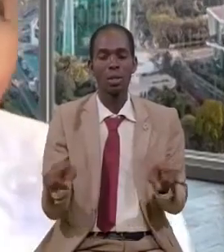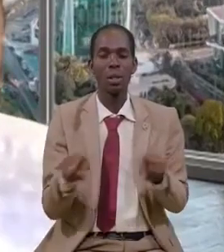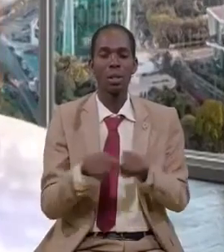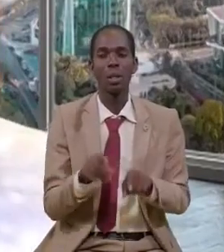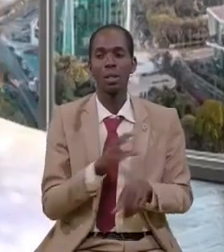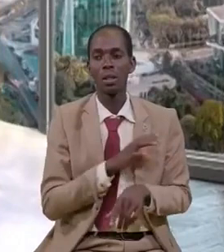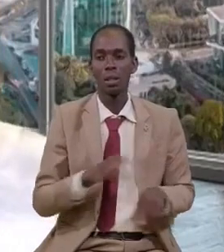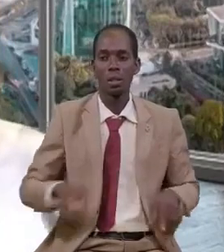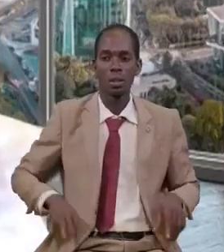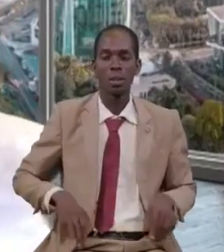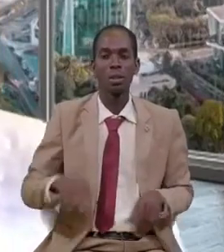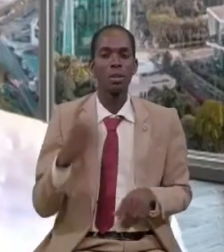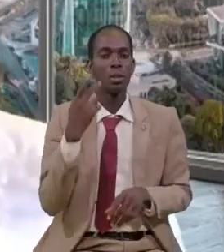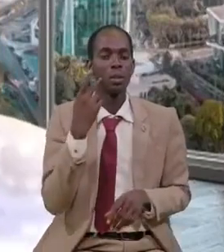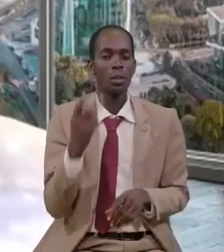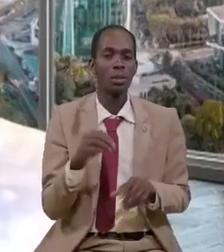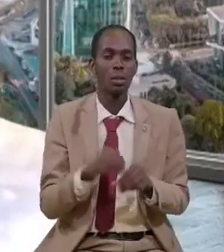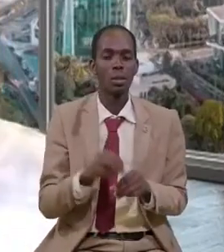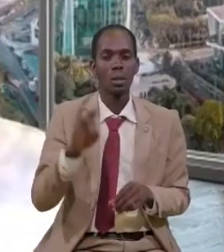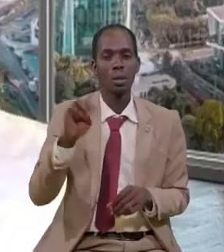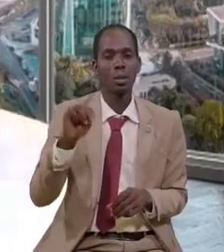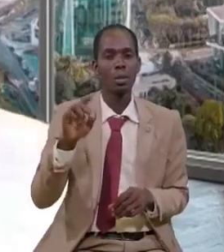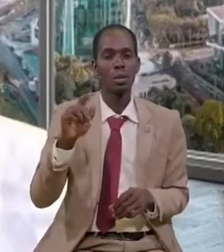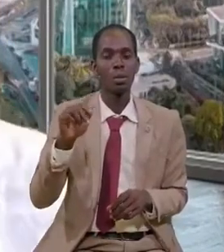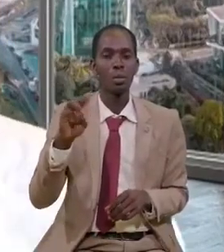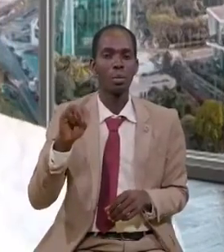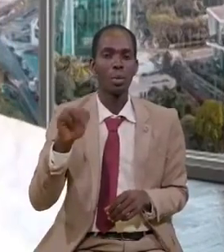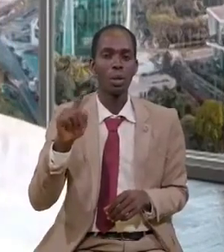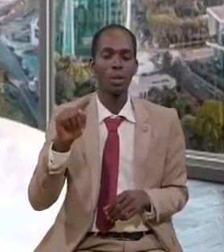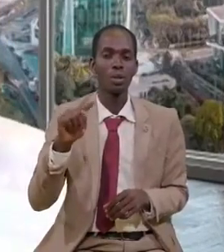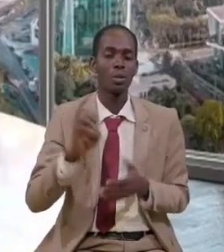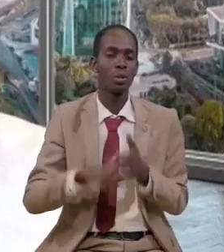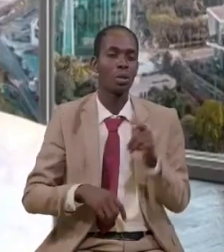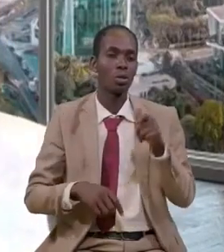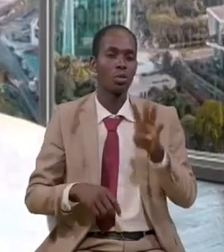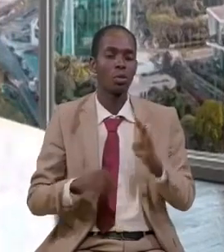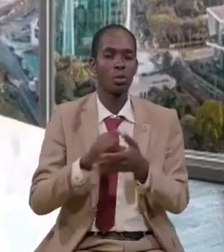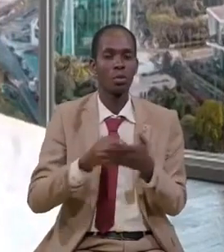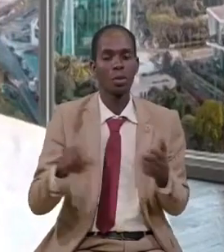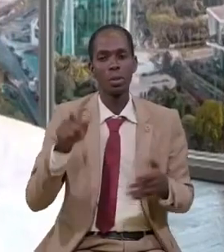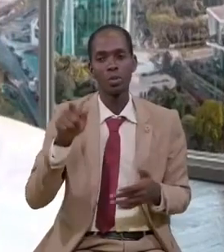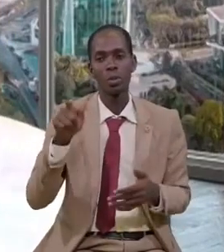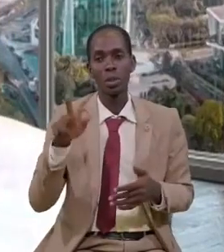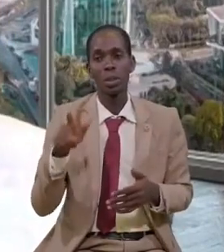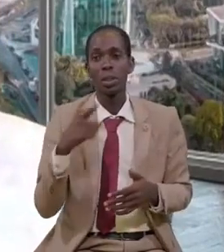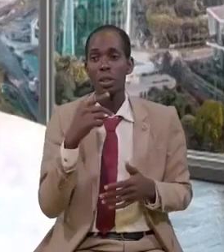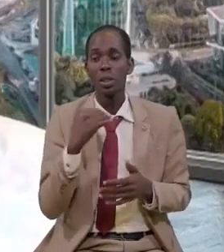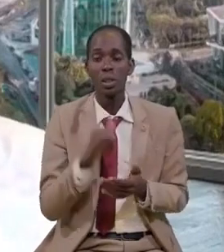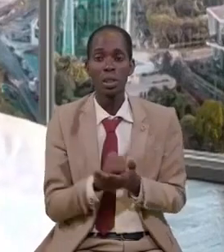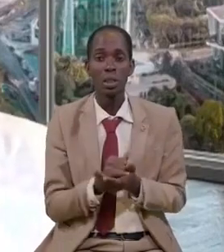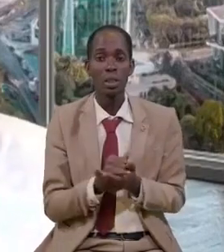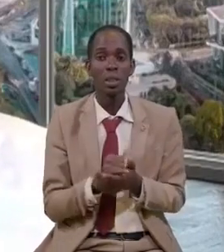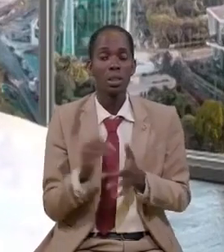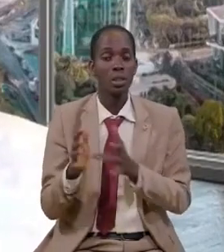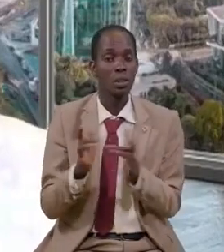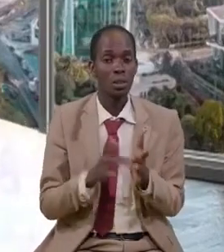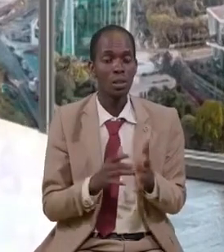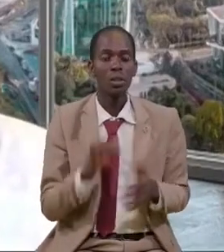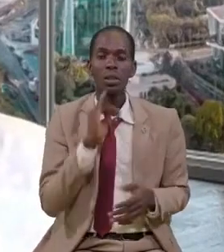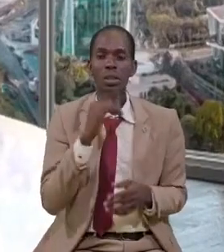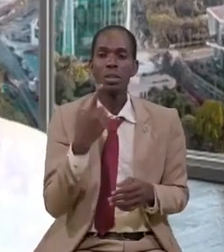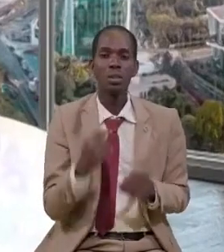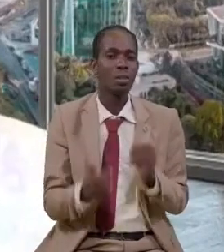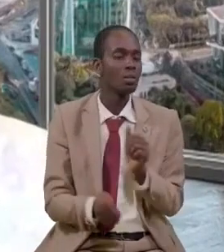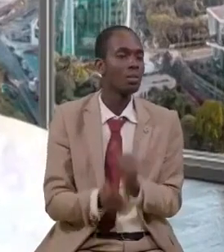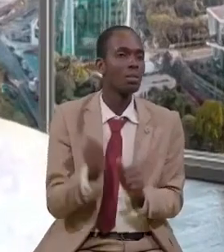of Matthew chapter 4, verse 23. You see, Jesus is the greatest figure that has made